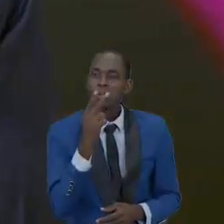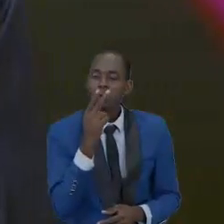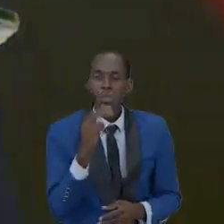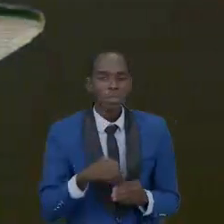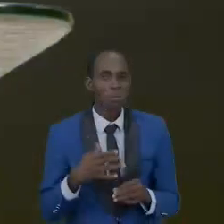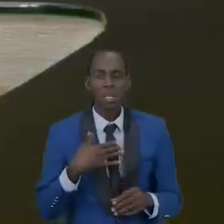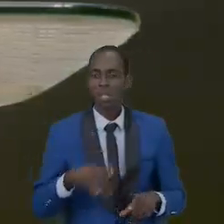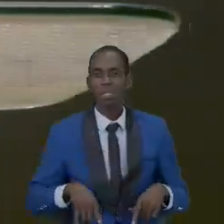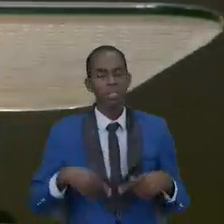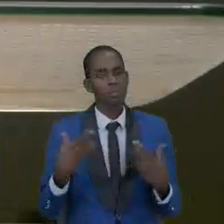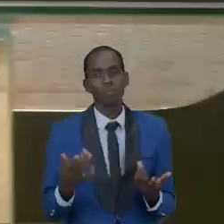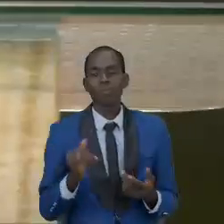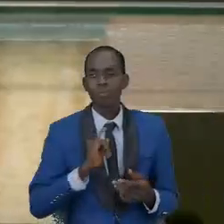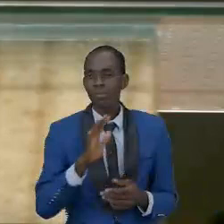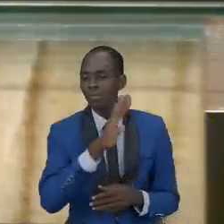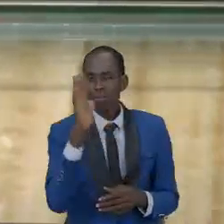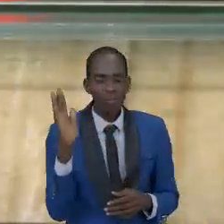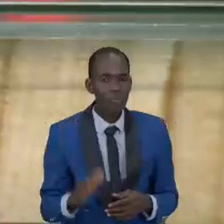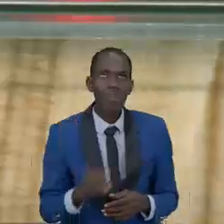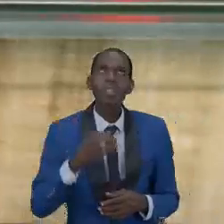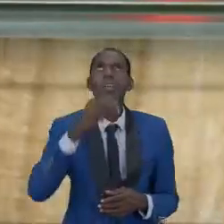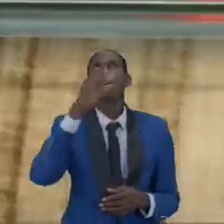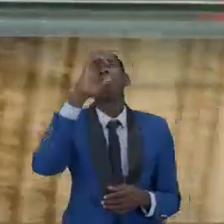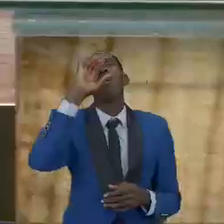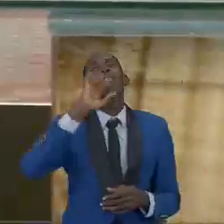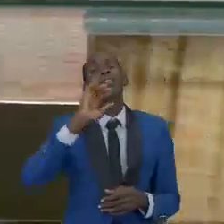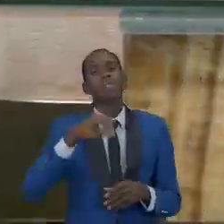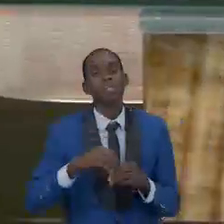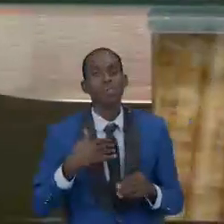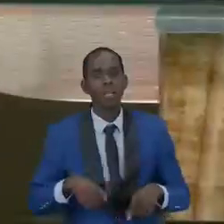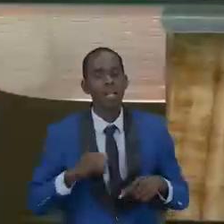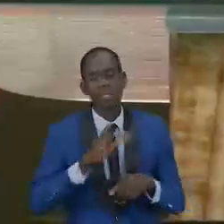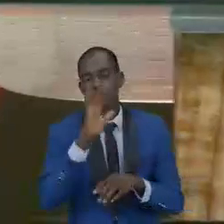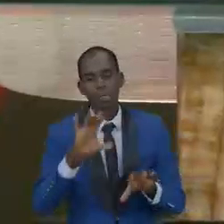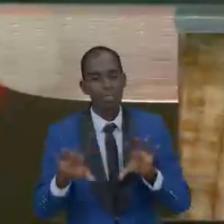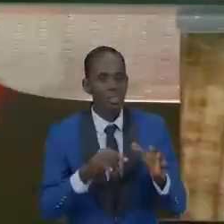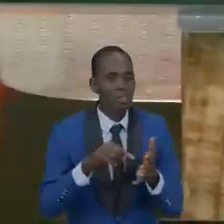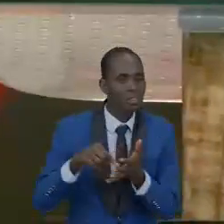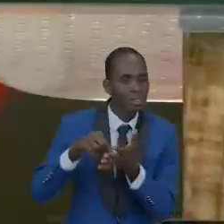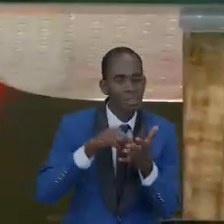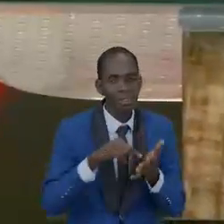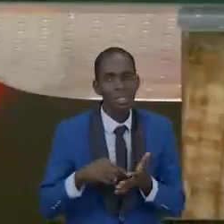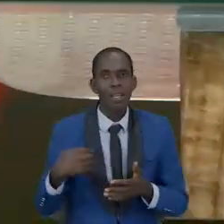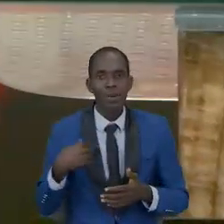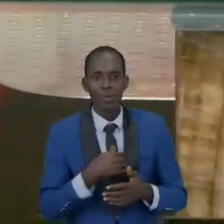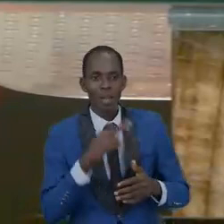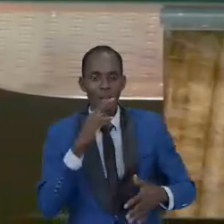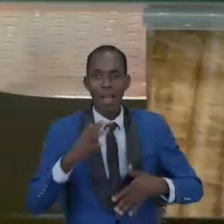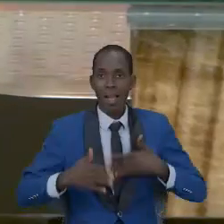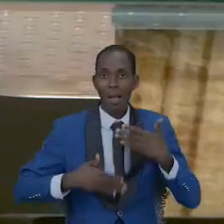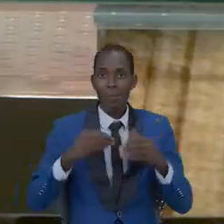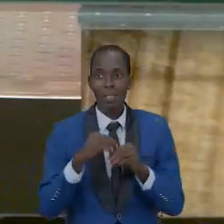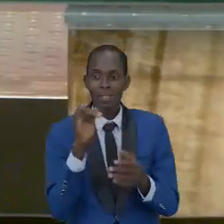never drank in my life. I never did this. I never did that. And you are rejoicing in that. And